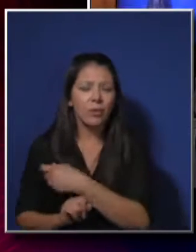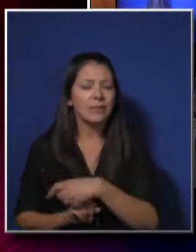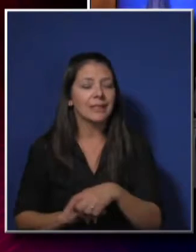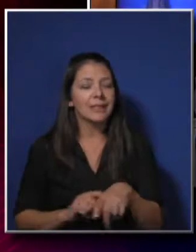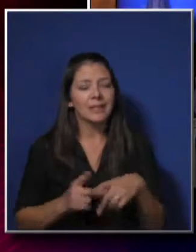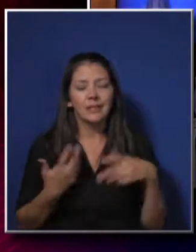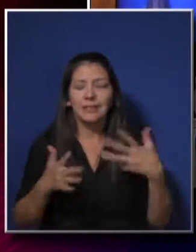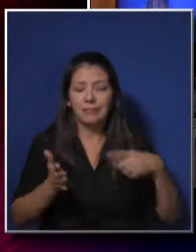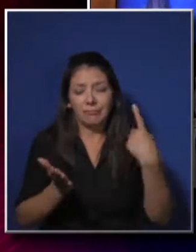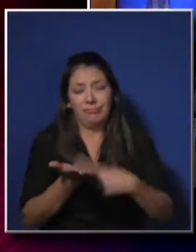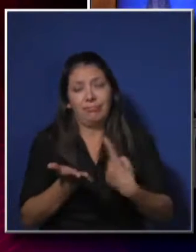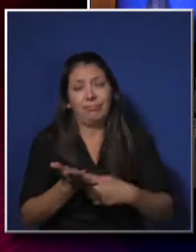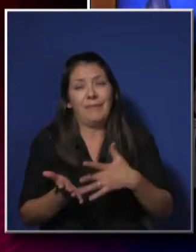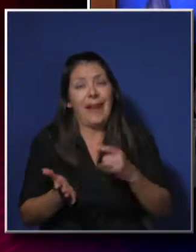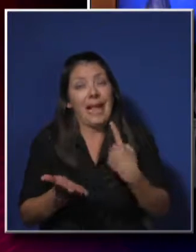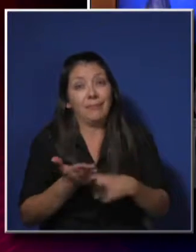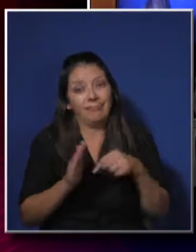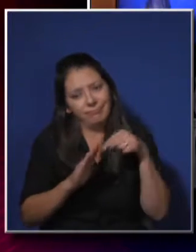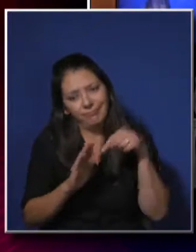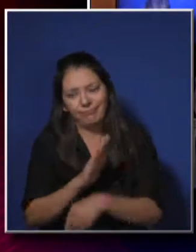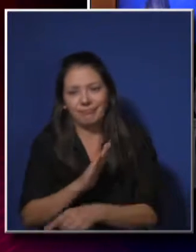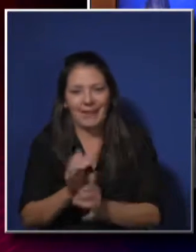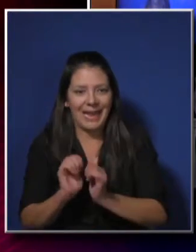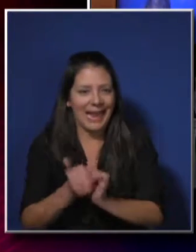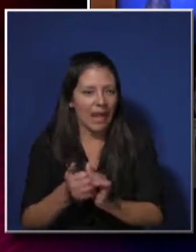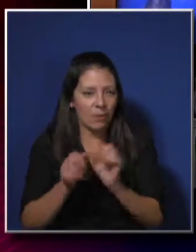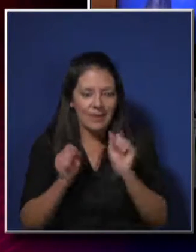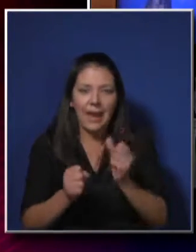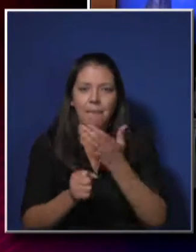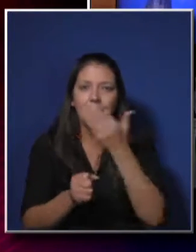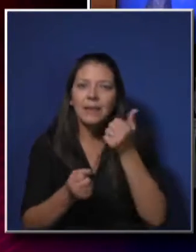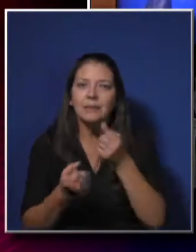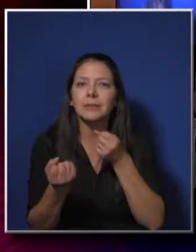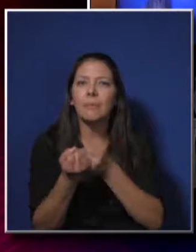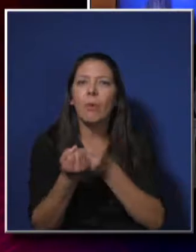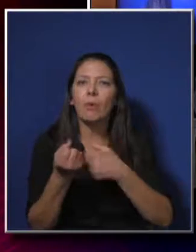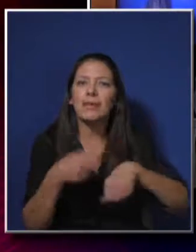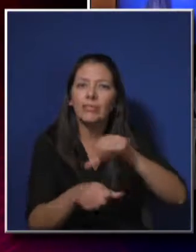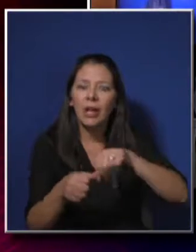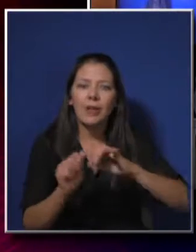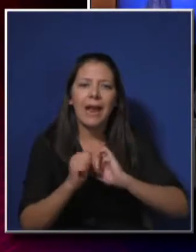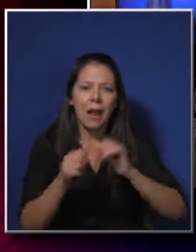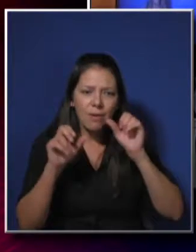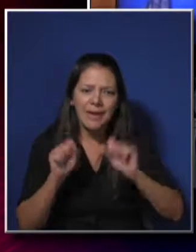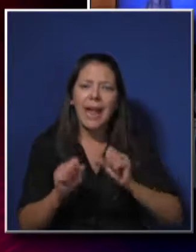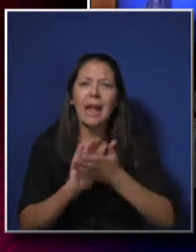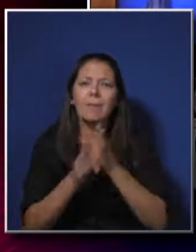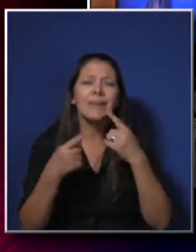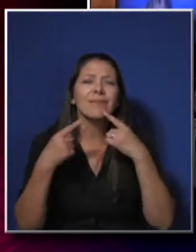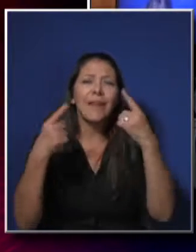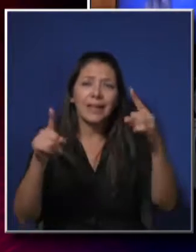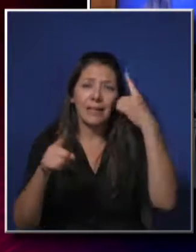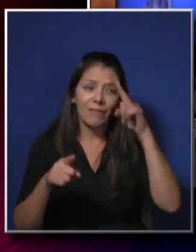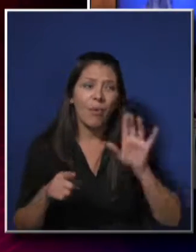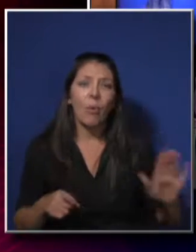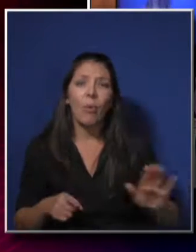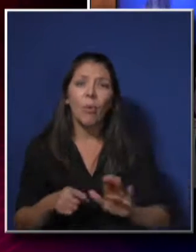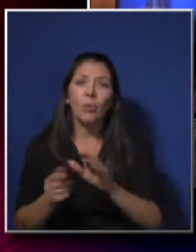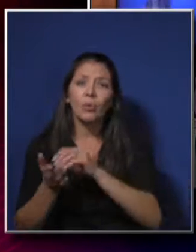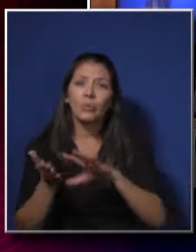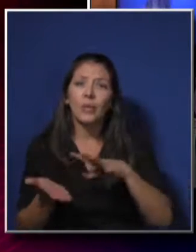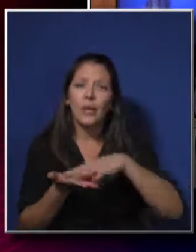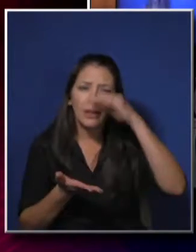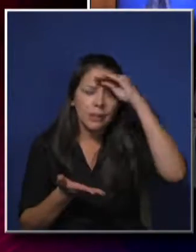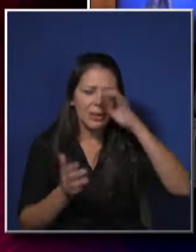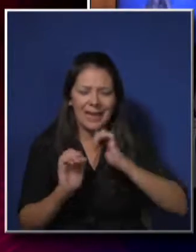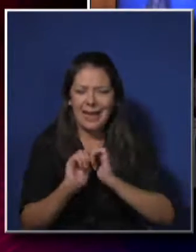discussions about the best way to support each other, to provide effectiveness and consistency for student learning, to